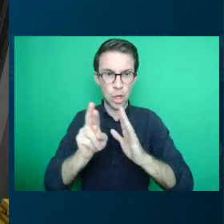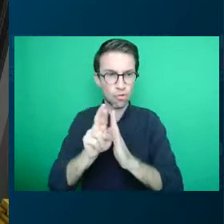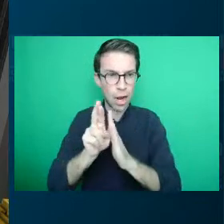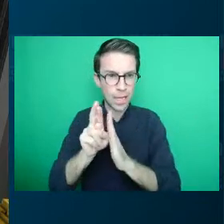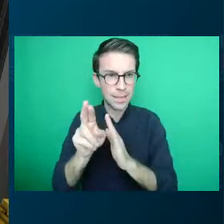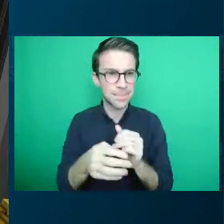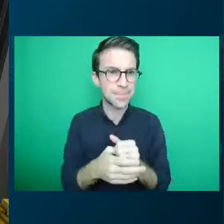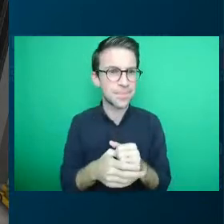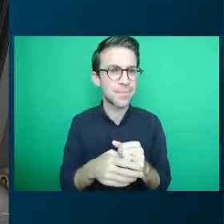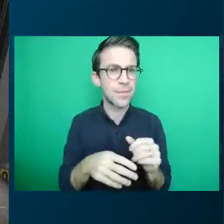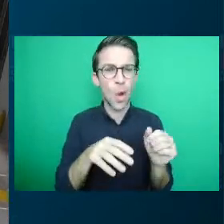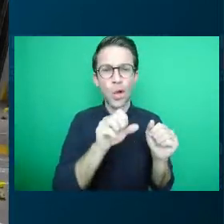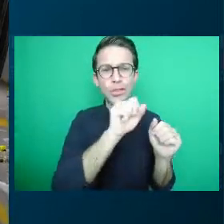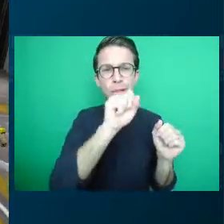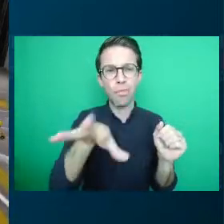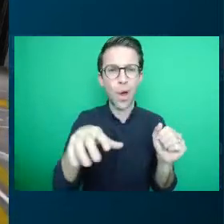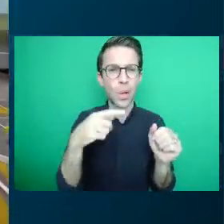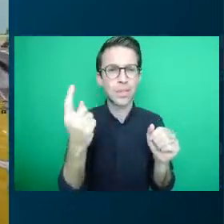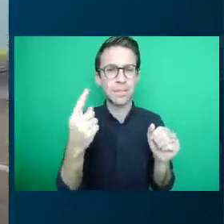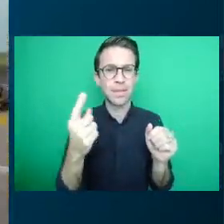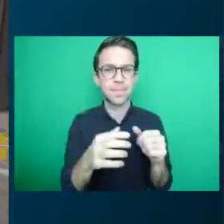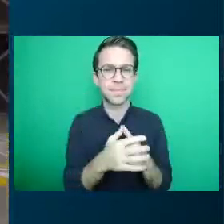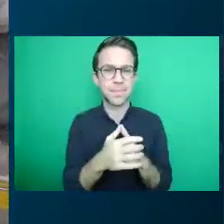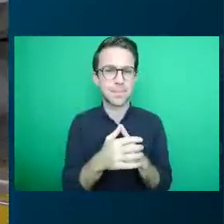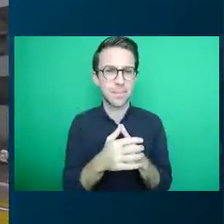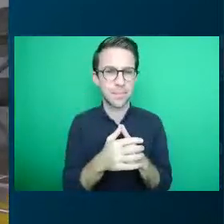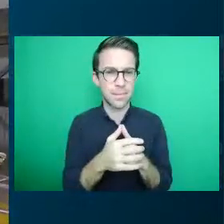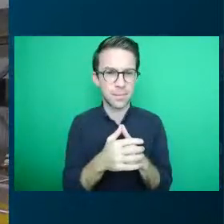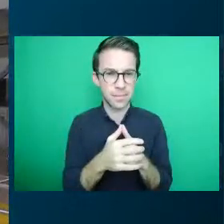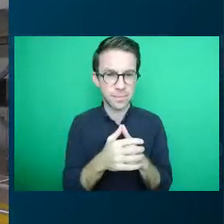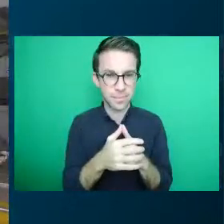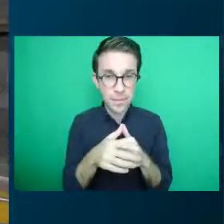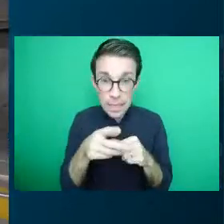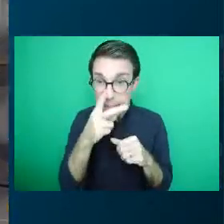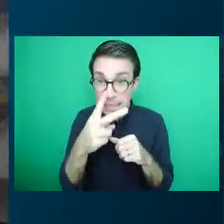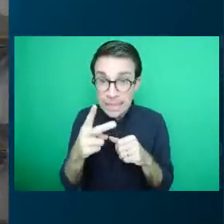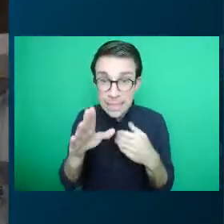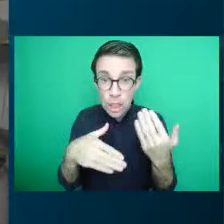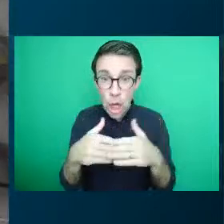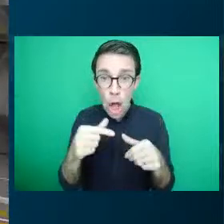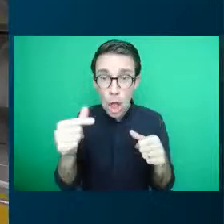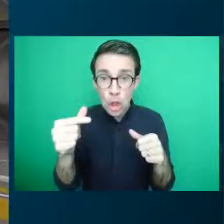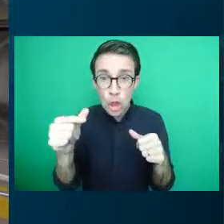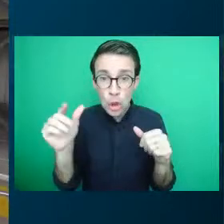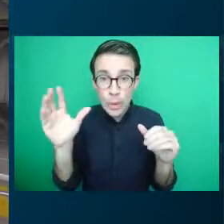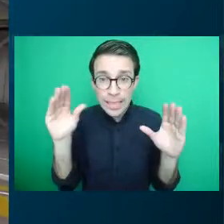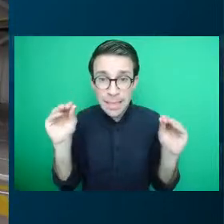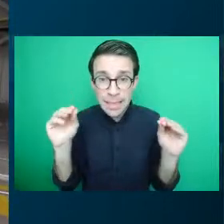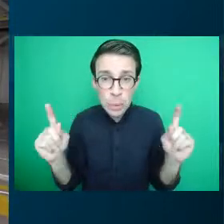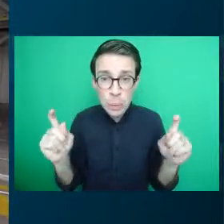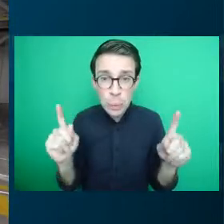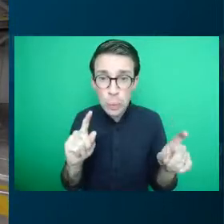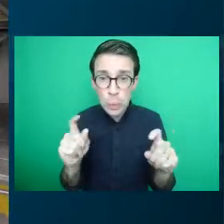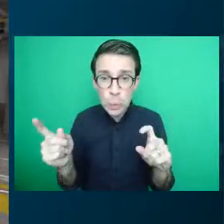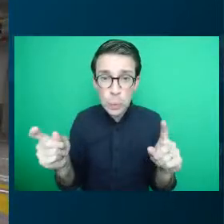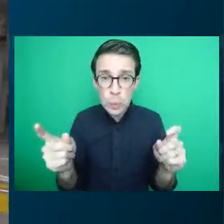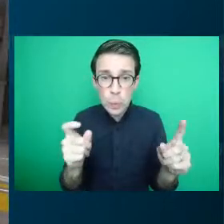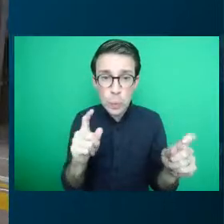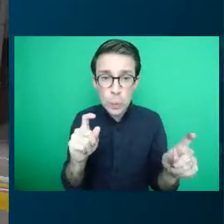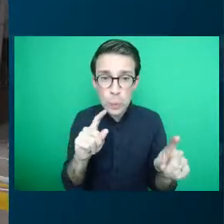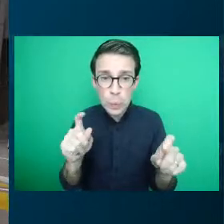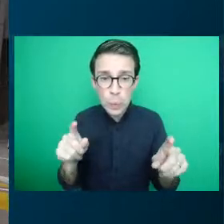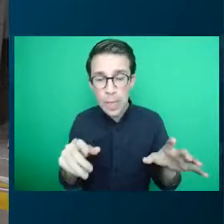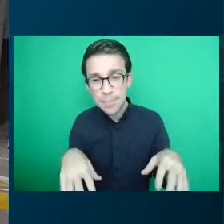toss something down real quick. There we go. You can see our little Kerbals working on the ground down here. It'd probably be better than the spaceplane hangar,